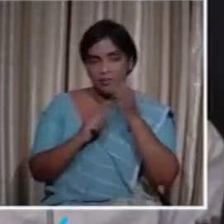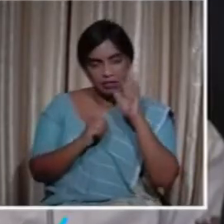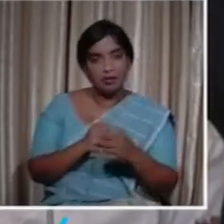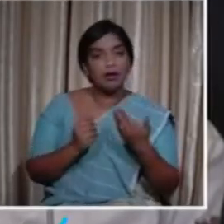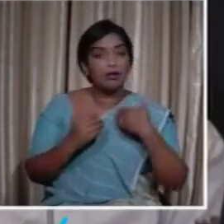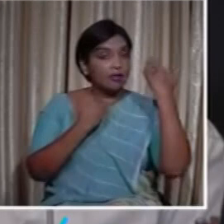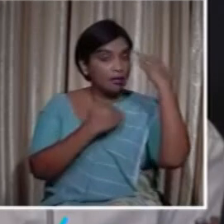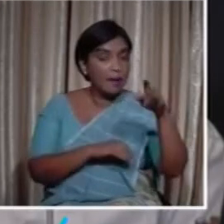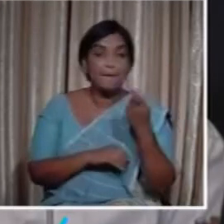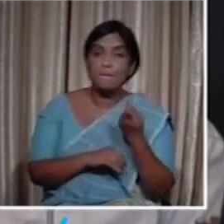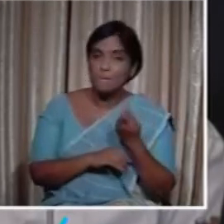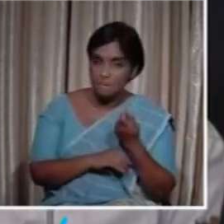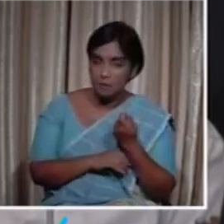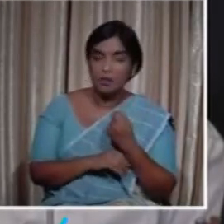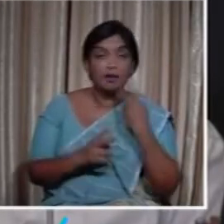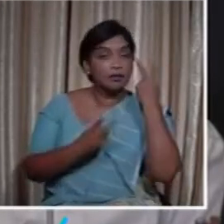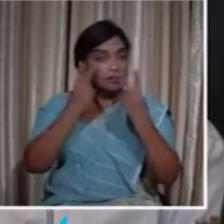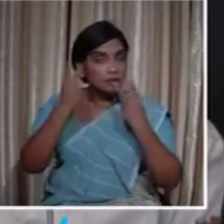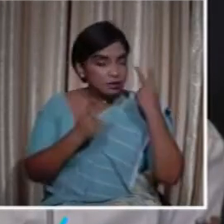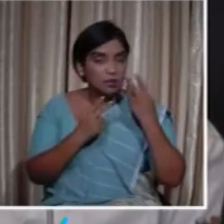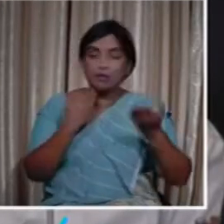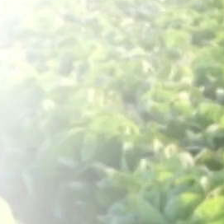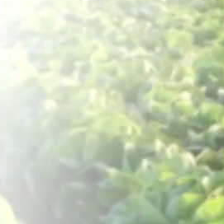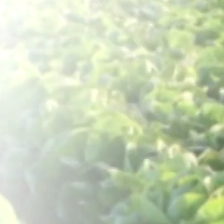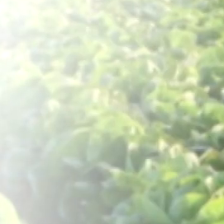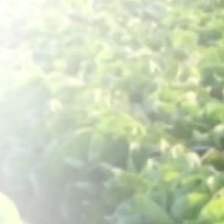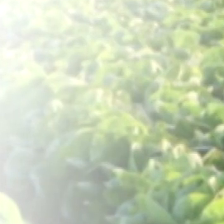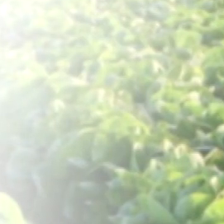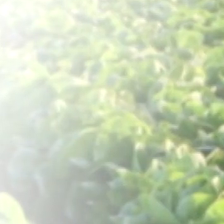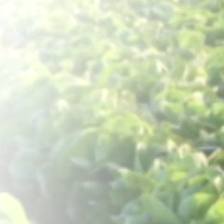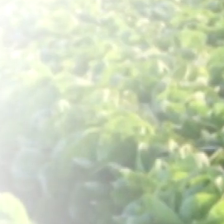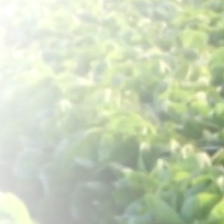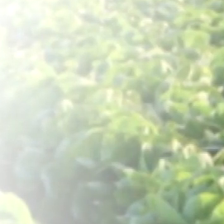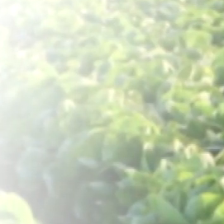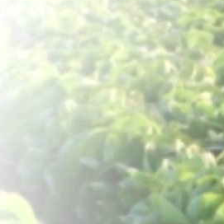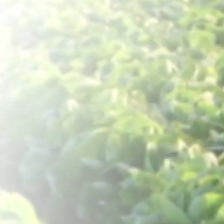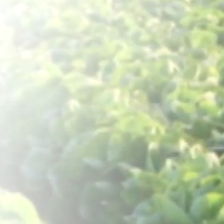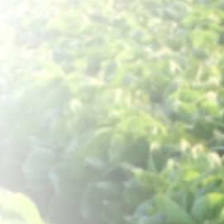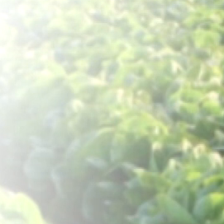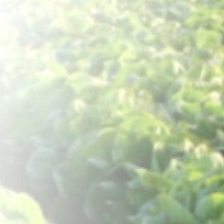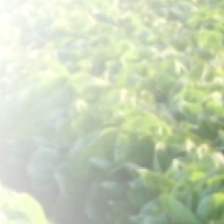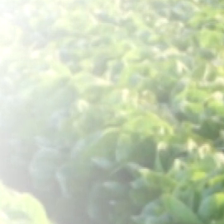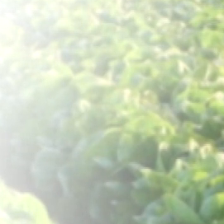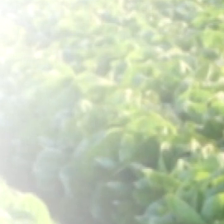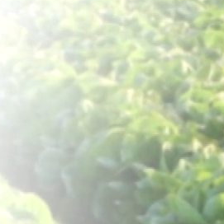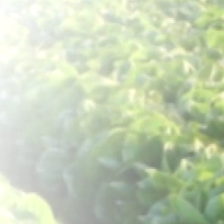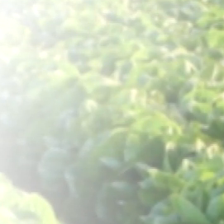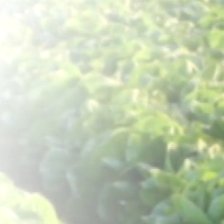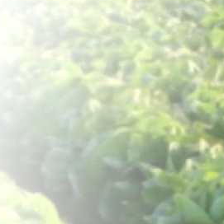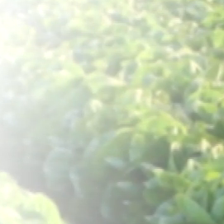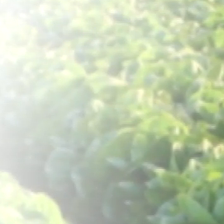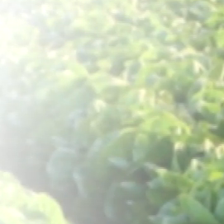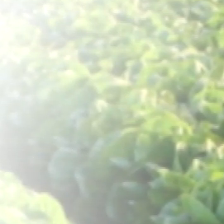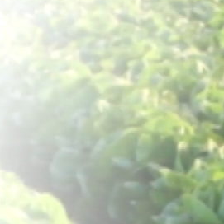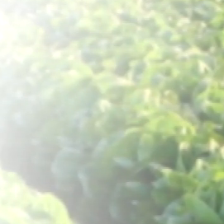Prime Minister highlighted some of the key areas focused in the interim budget. Number 1, taking maximum action to ensure food security,